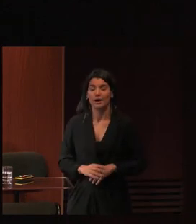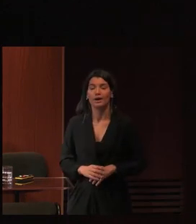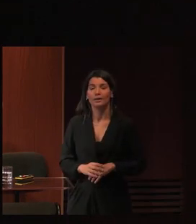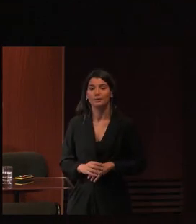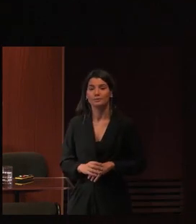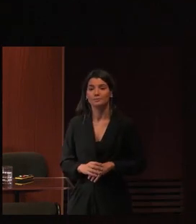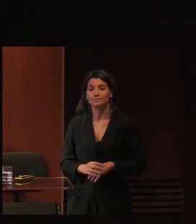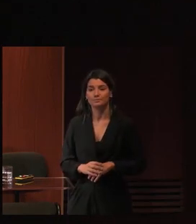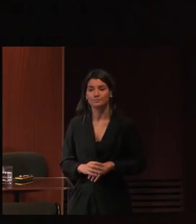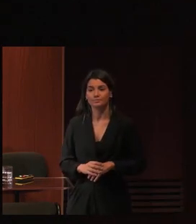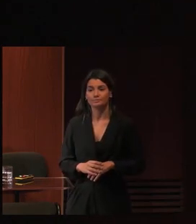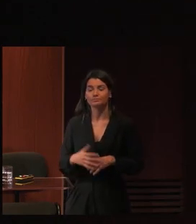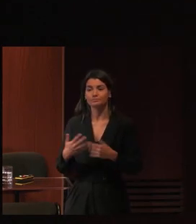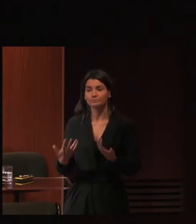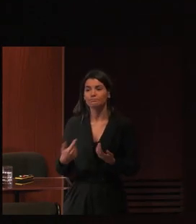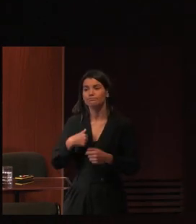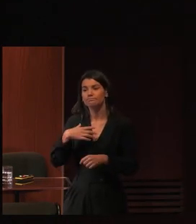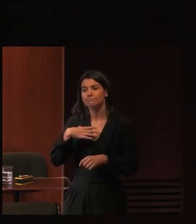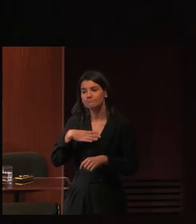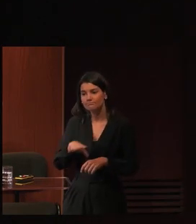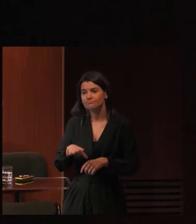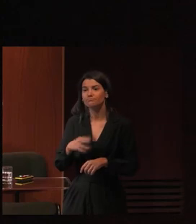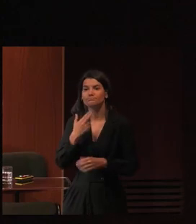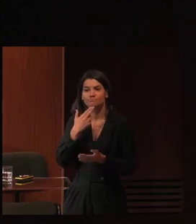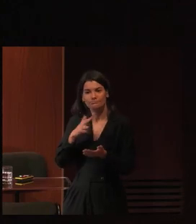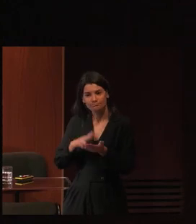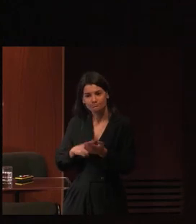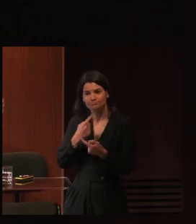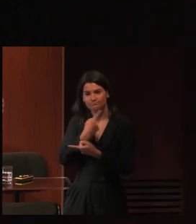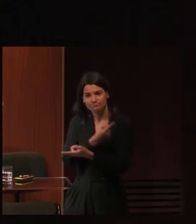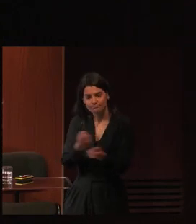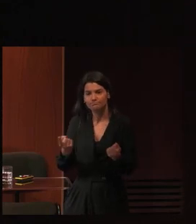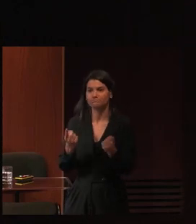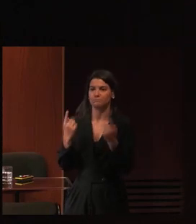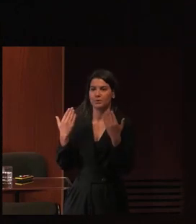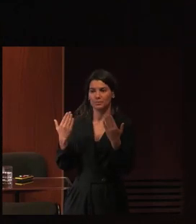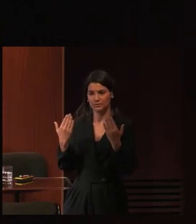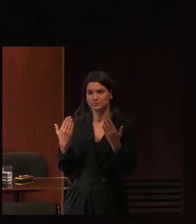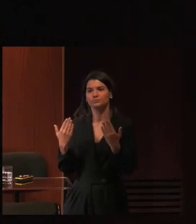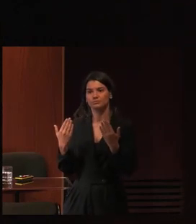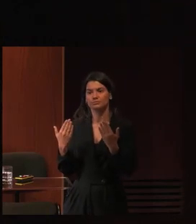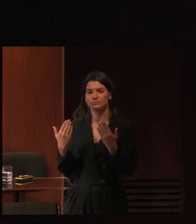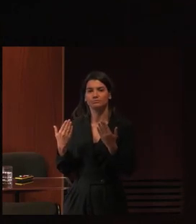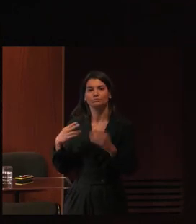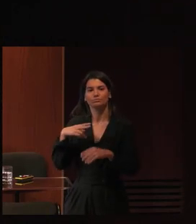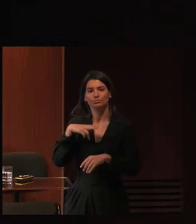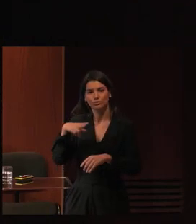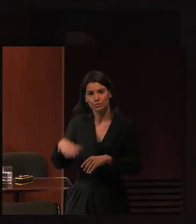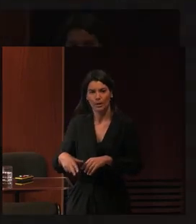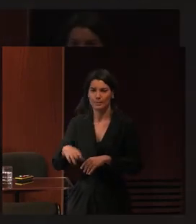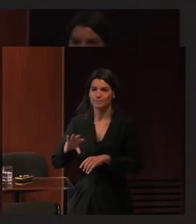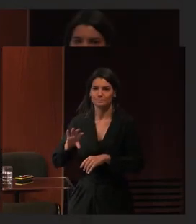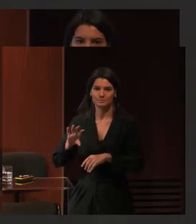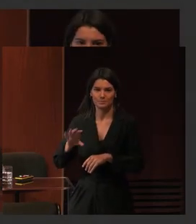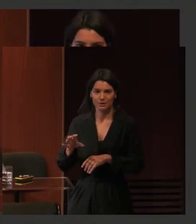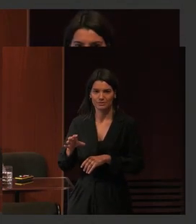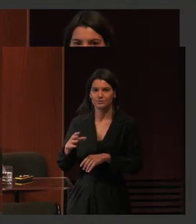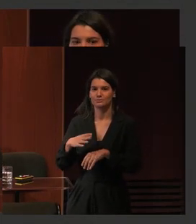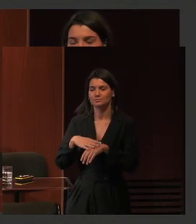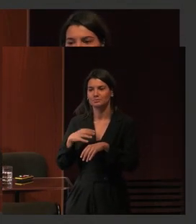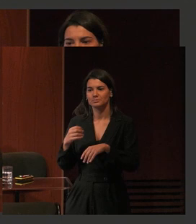to sincerely congratulate to the country Portugal for this school library